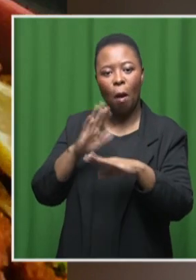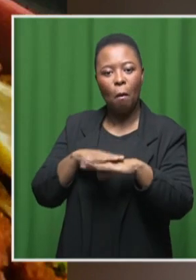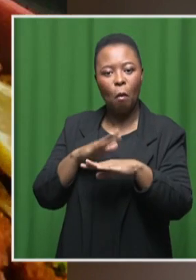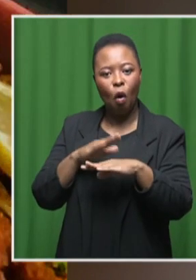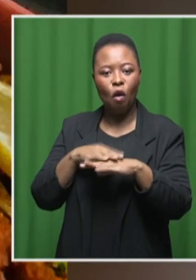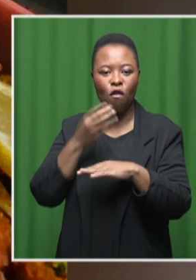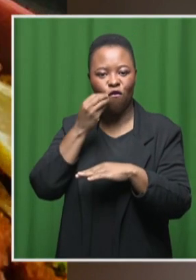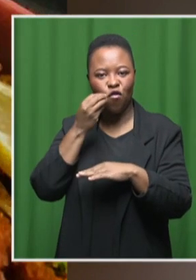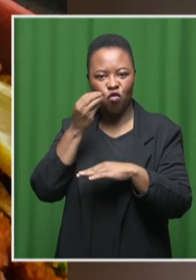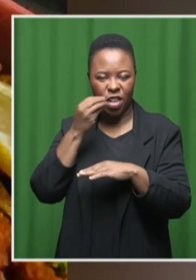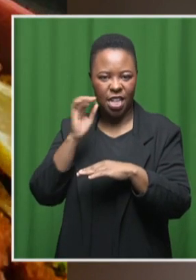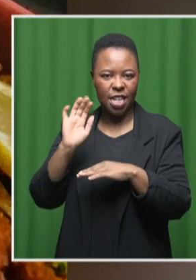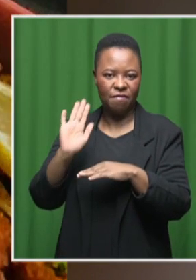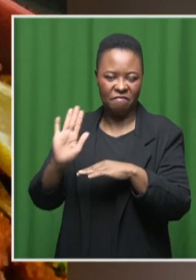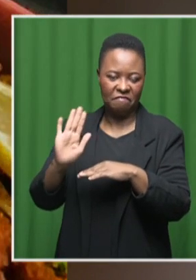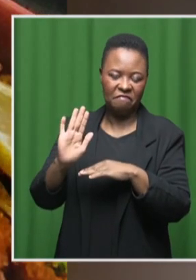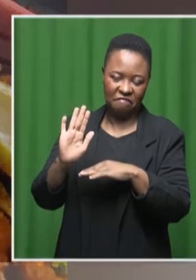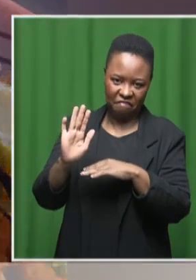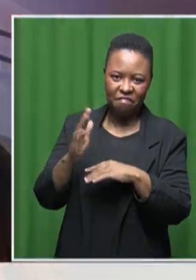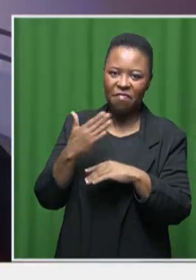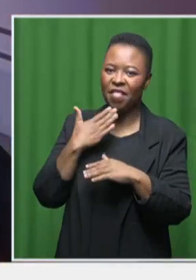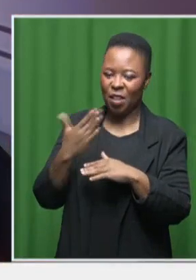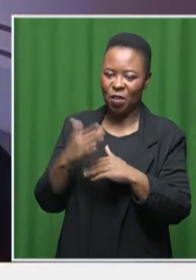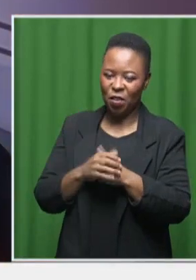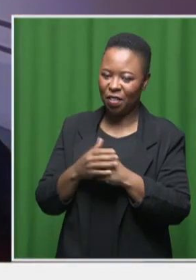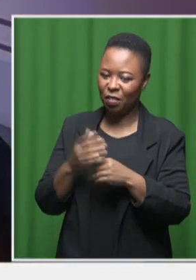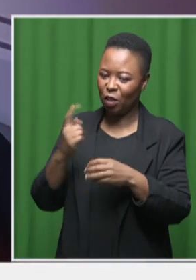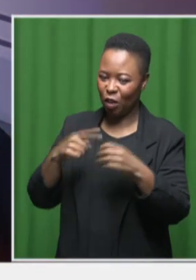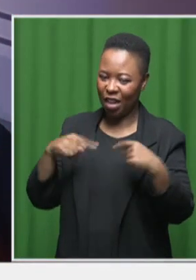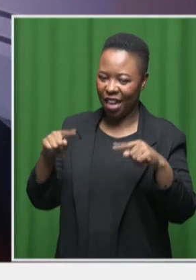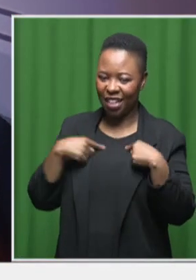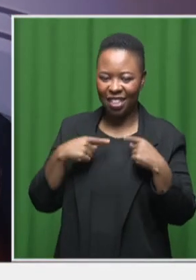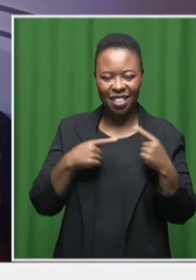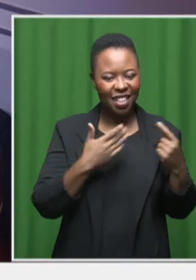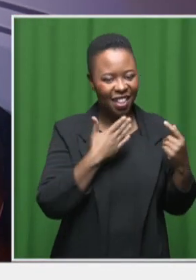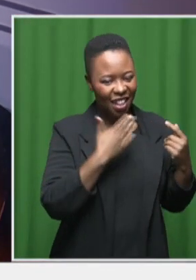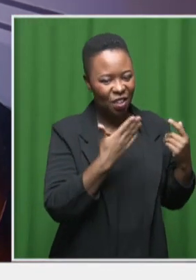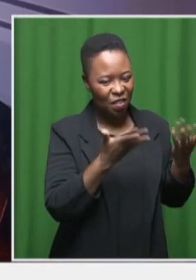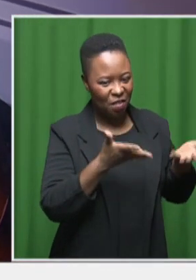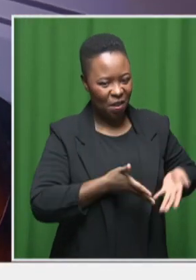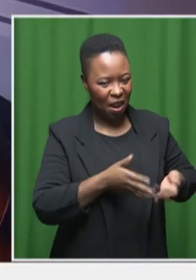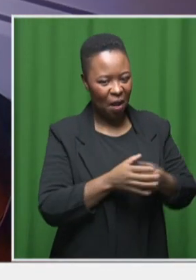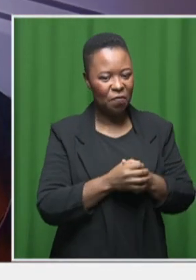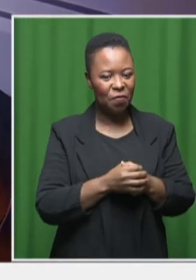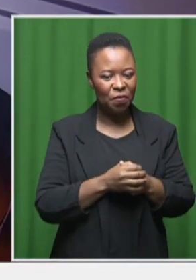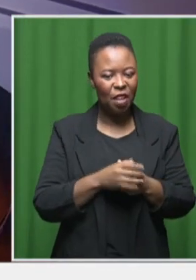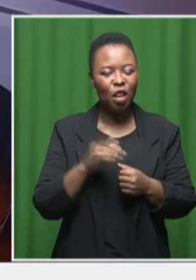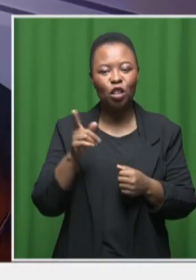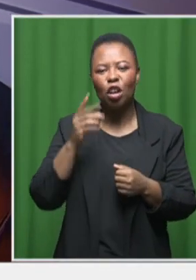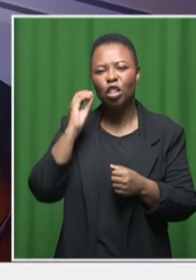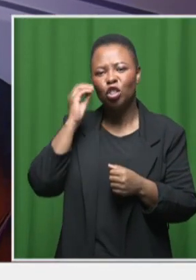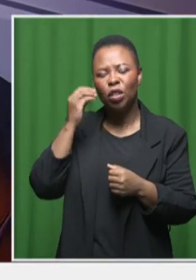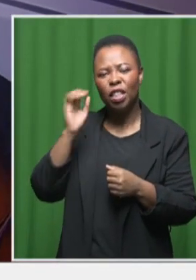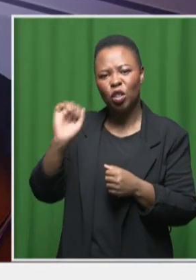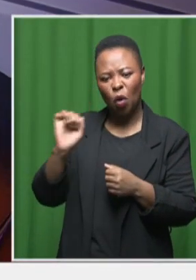journey. Mbali, thank you so much for joining us. Welcome. Thank you for having me. Good stuff. So what really sparked your interest in